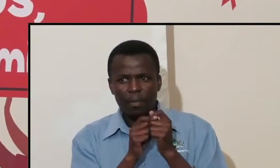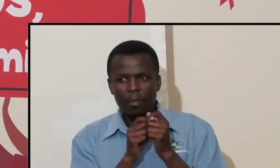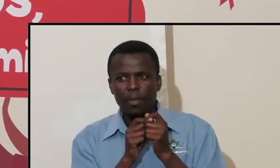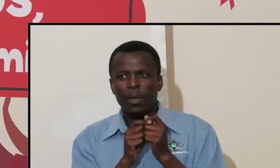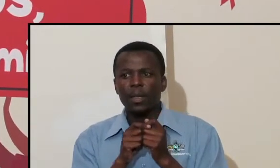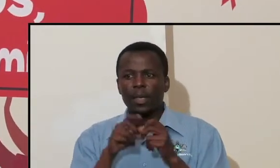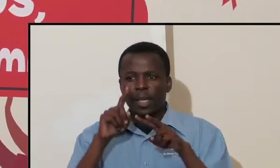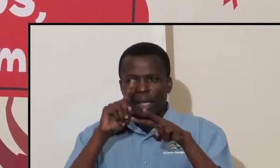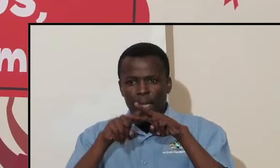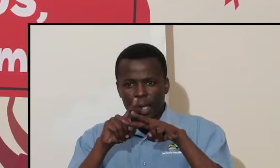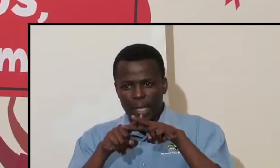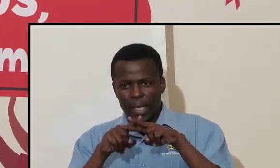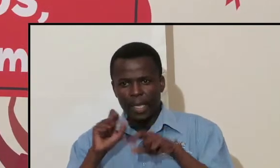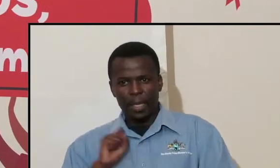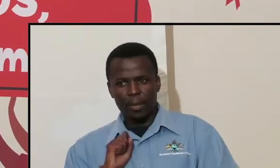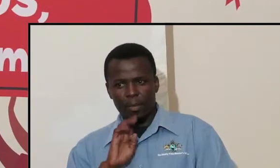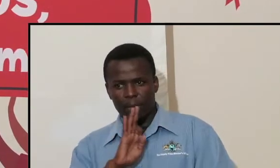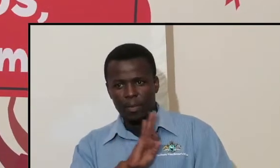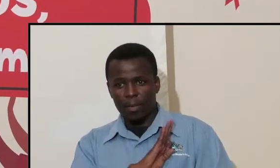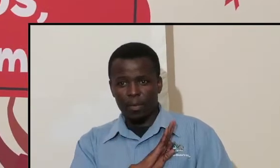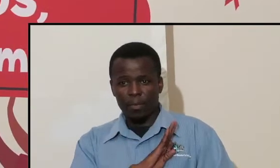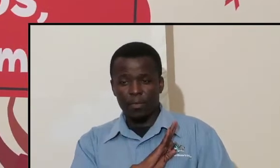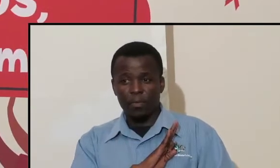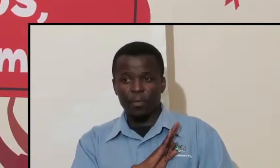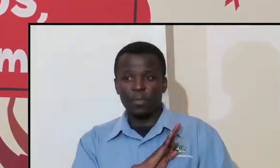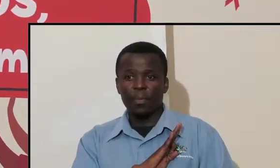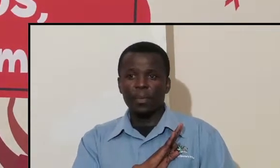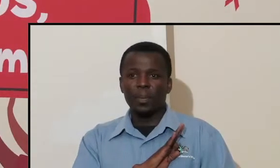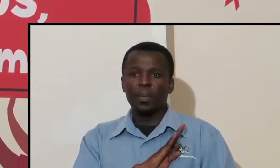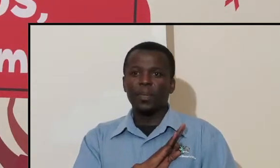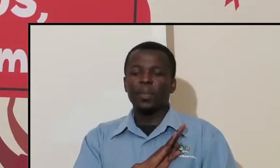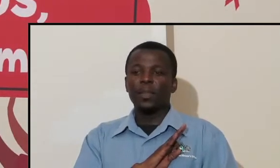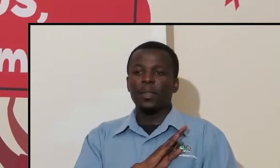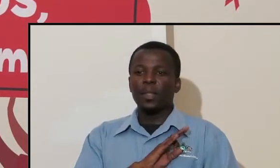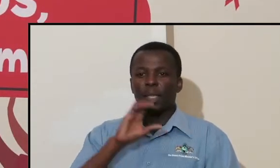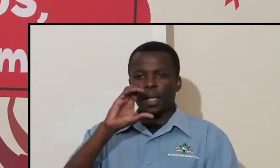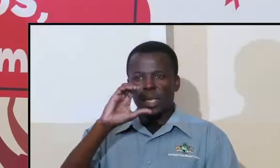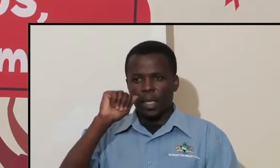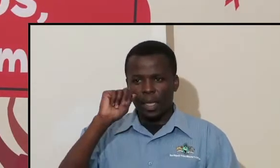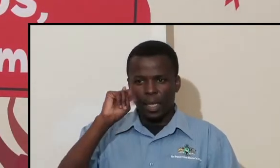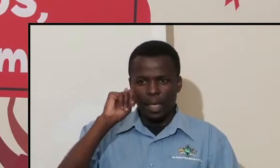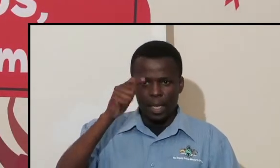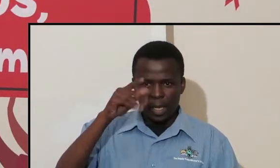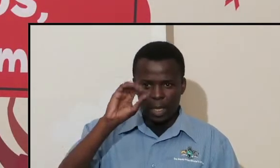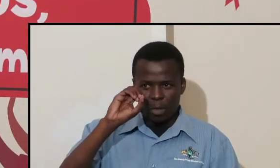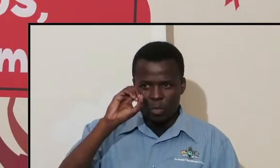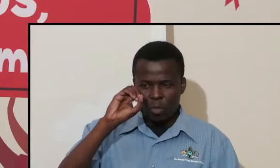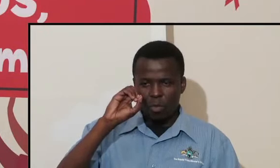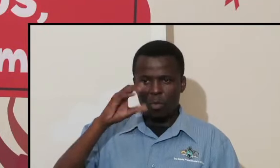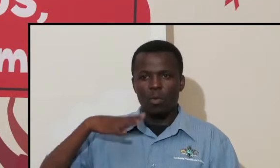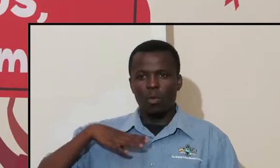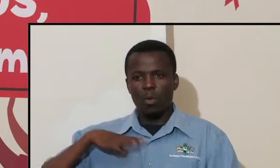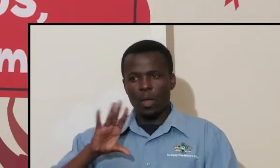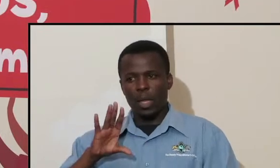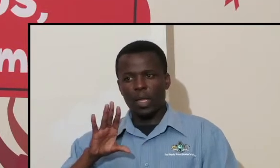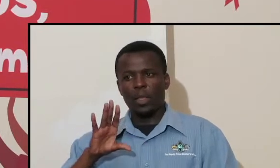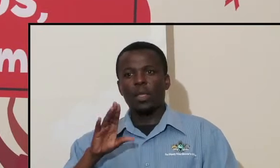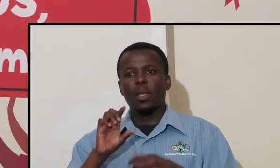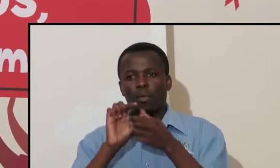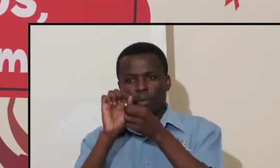and staff, Kango Director, and all civil society organizations here